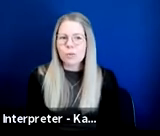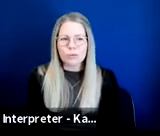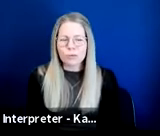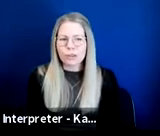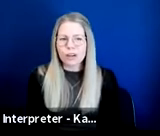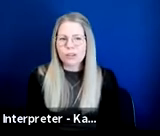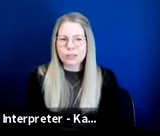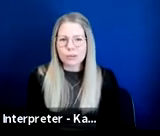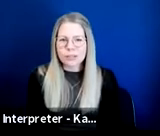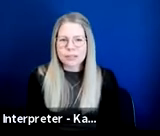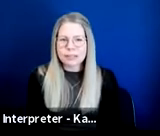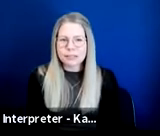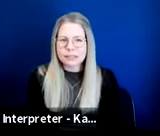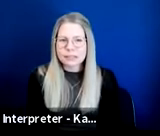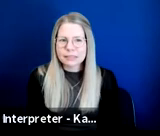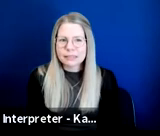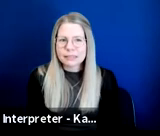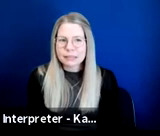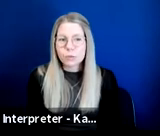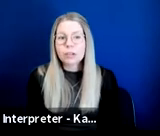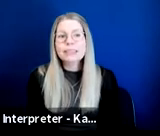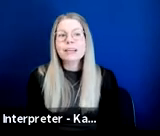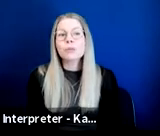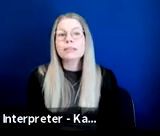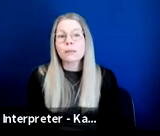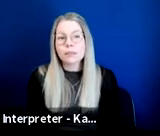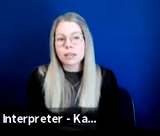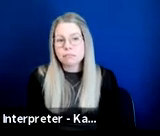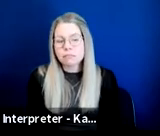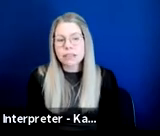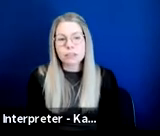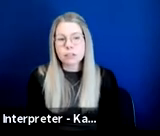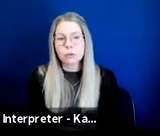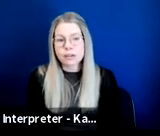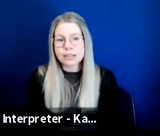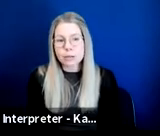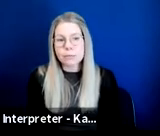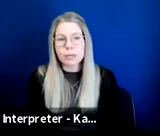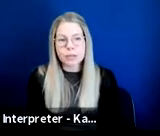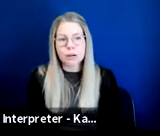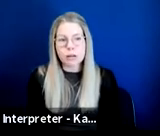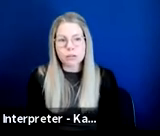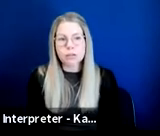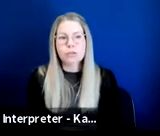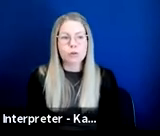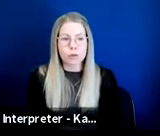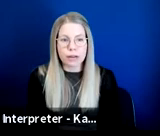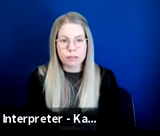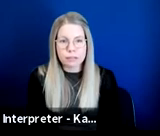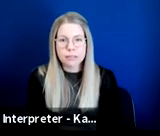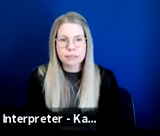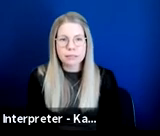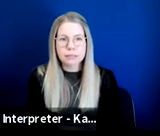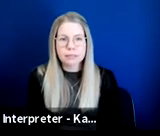Right now, we're not doing tours. We could schedule something, like just the two of us. I could meet you at the college and show you